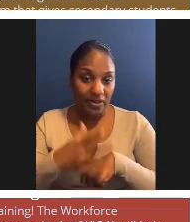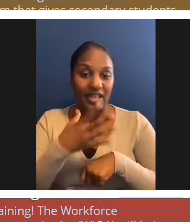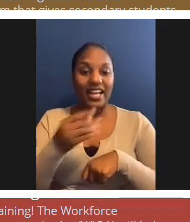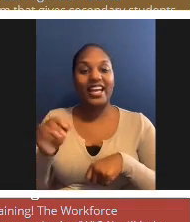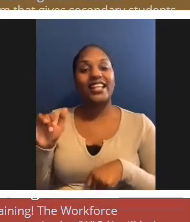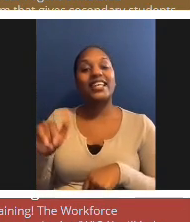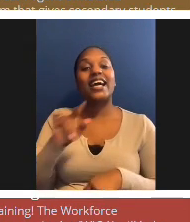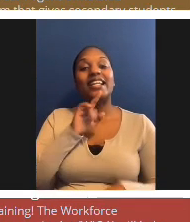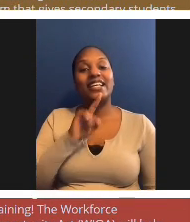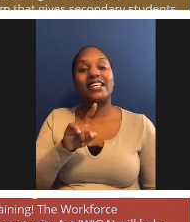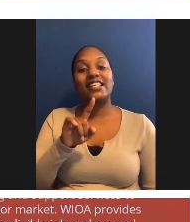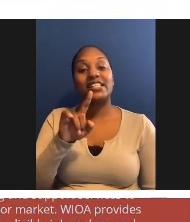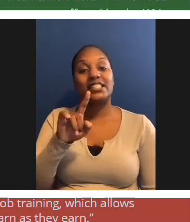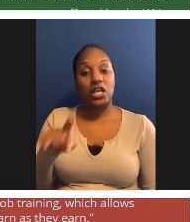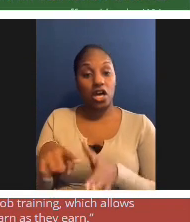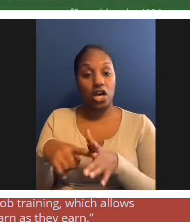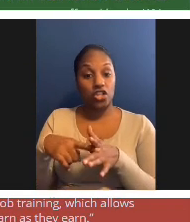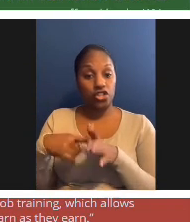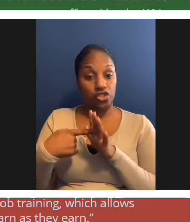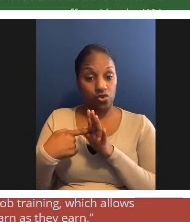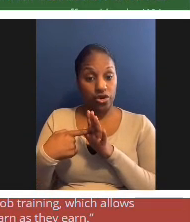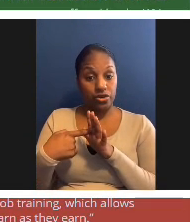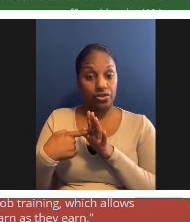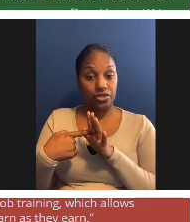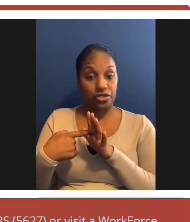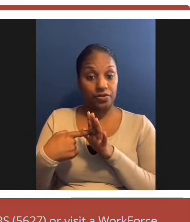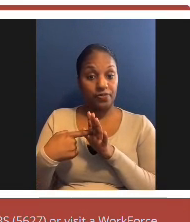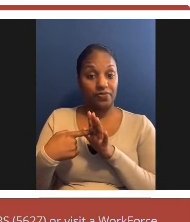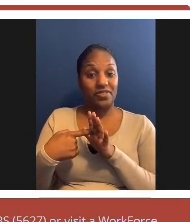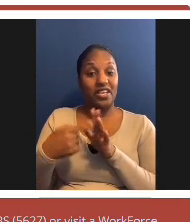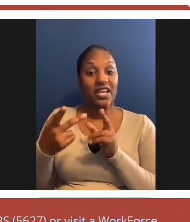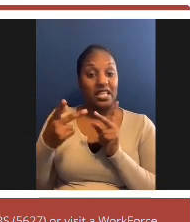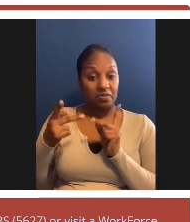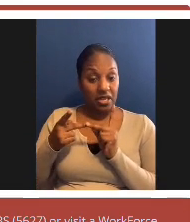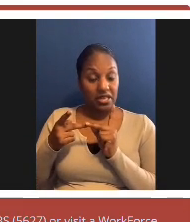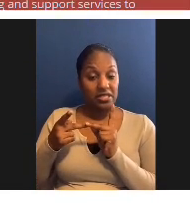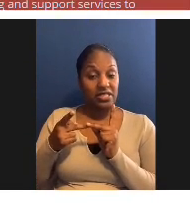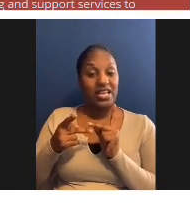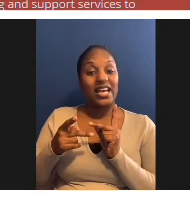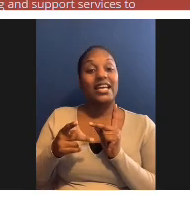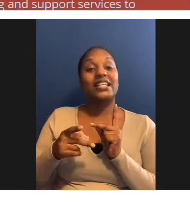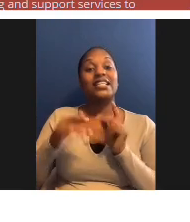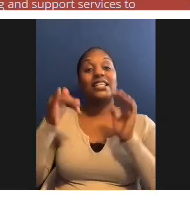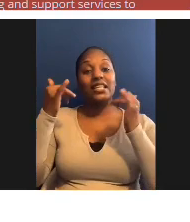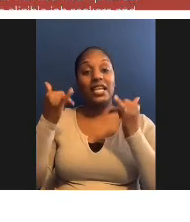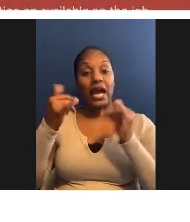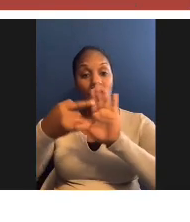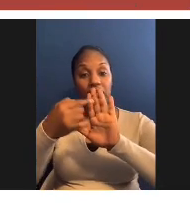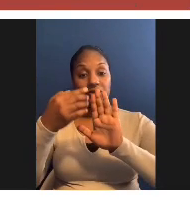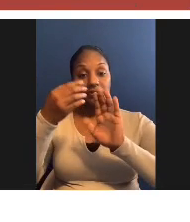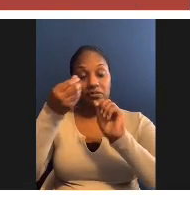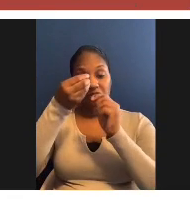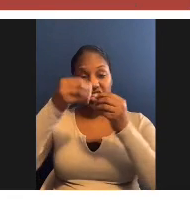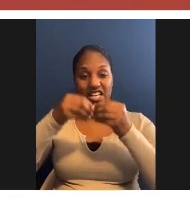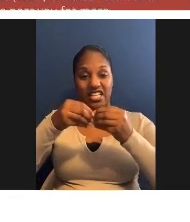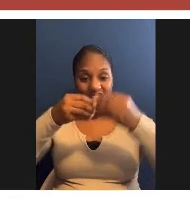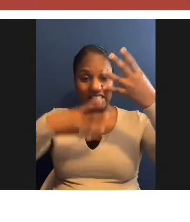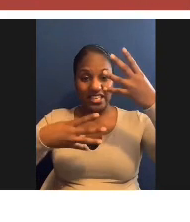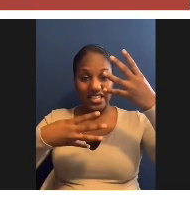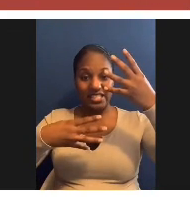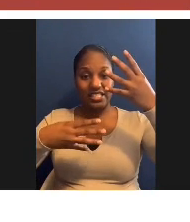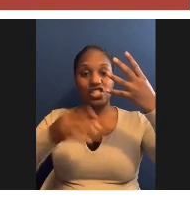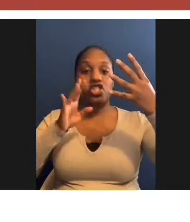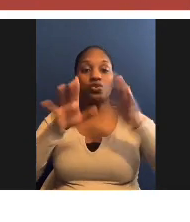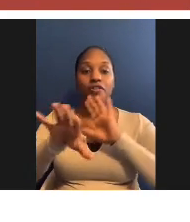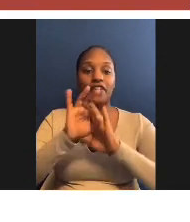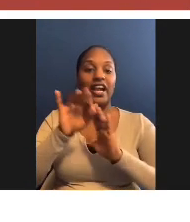the source. These are just some videos about kiddos who are participating in